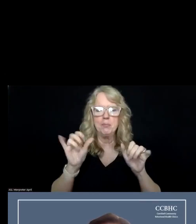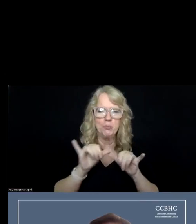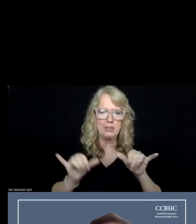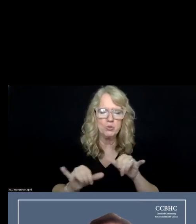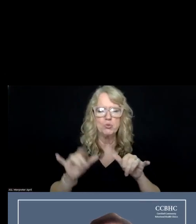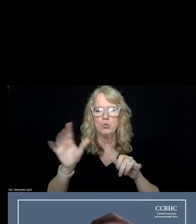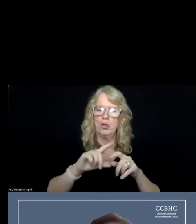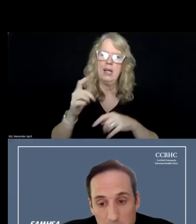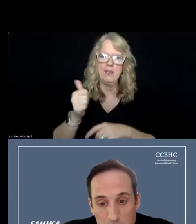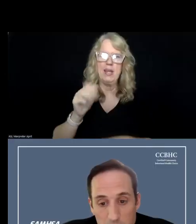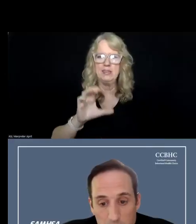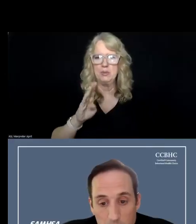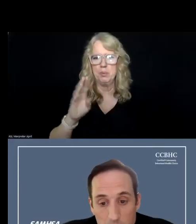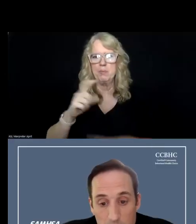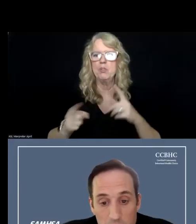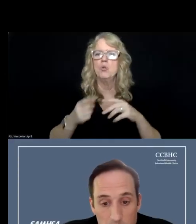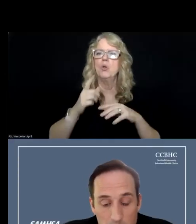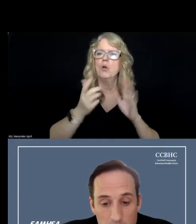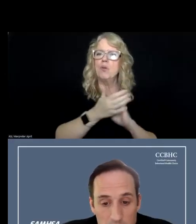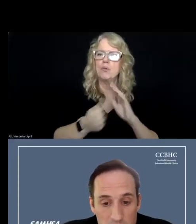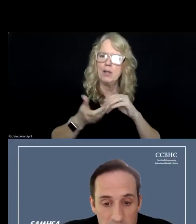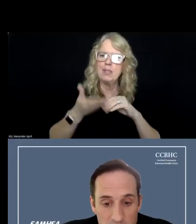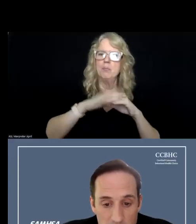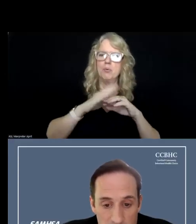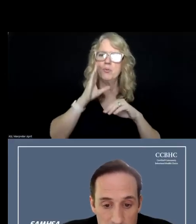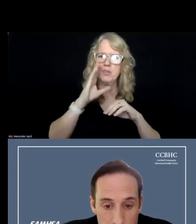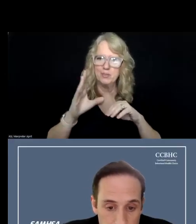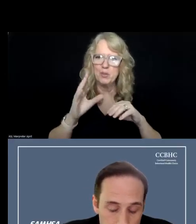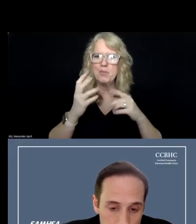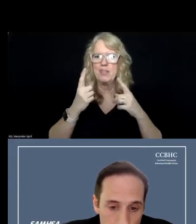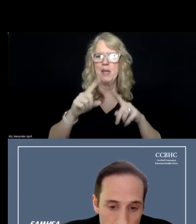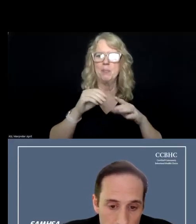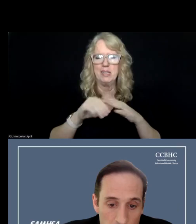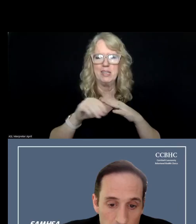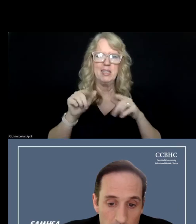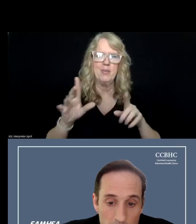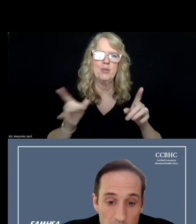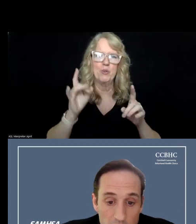CCBHCs are required to do continuous quality improvement, including around critical incidents like crises.